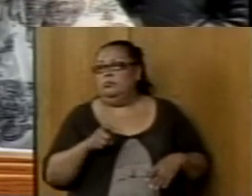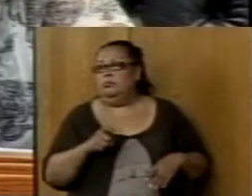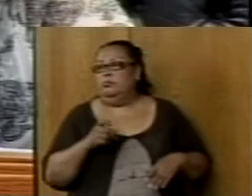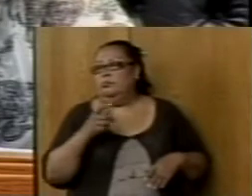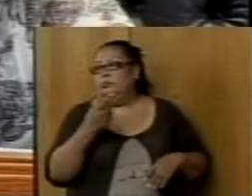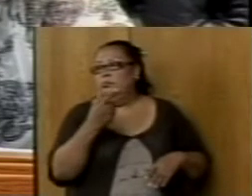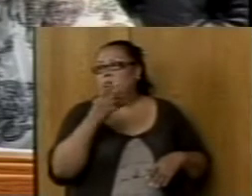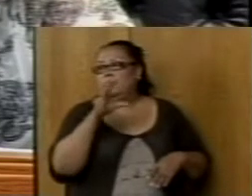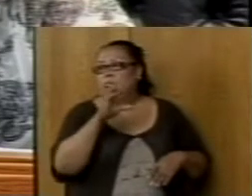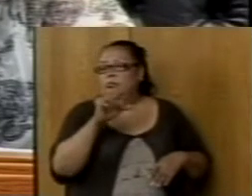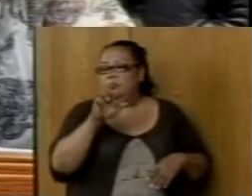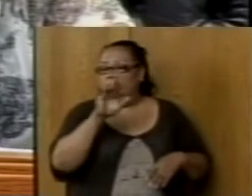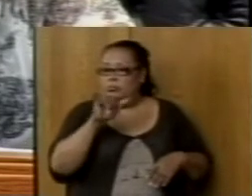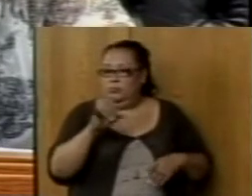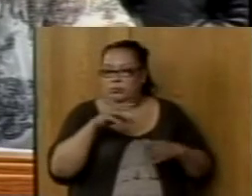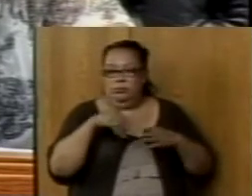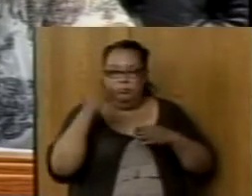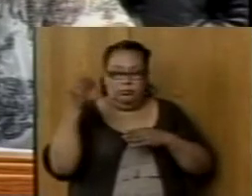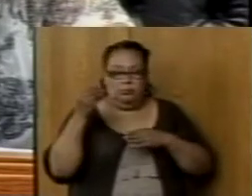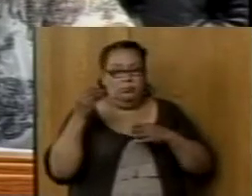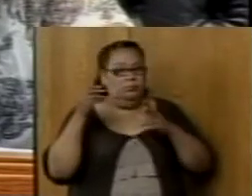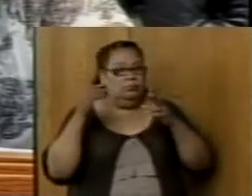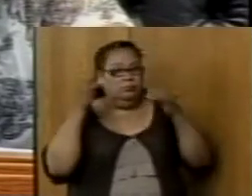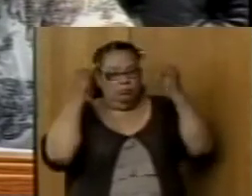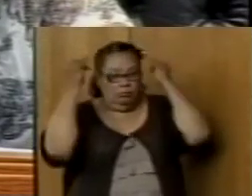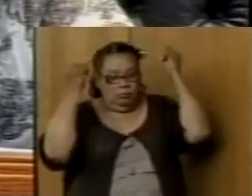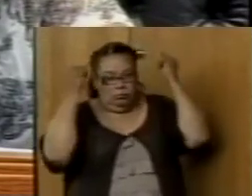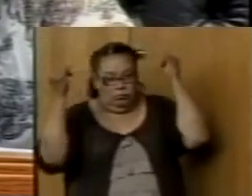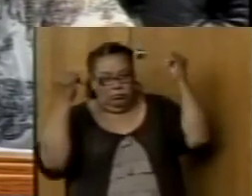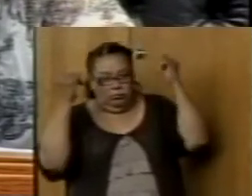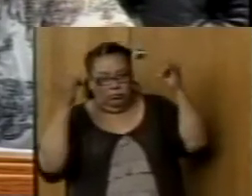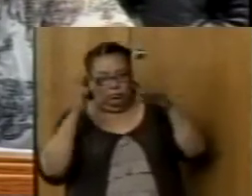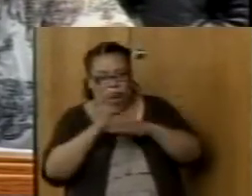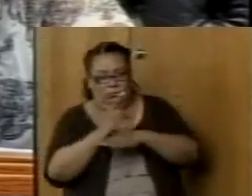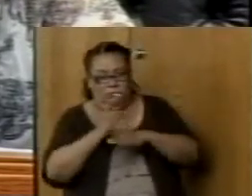whatever strategies they're going to use. And I think that's where we're